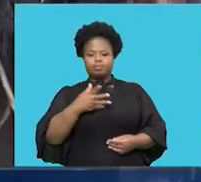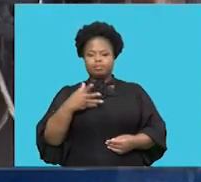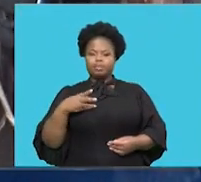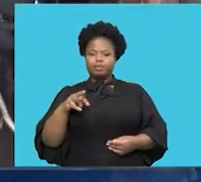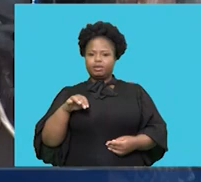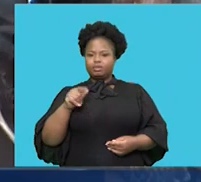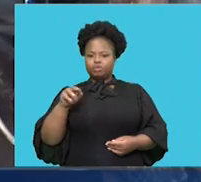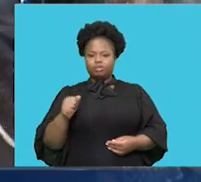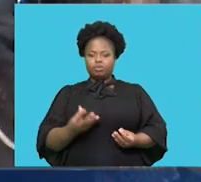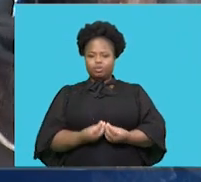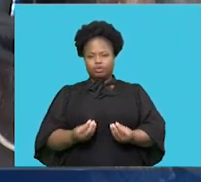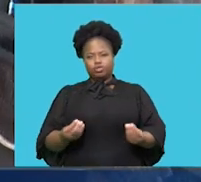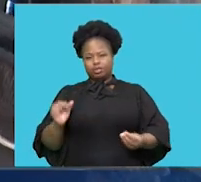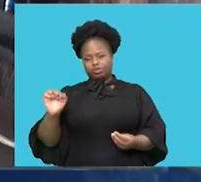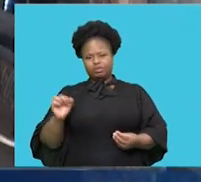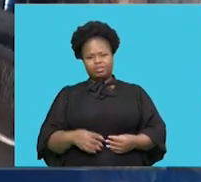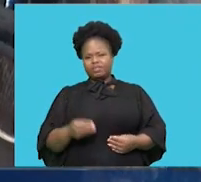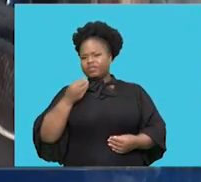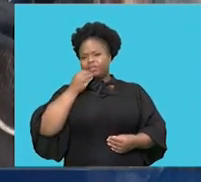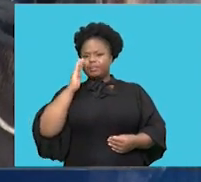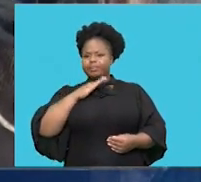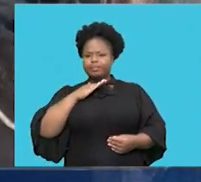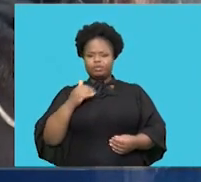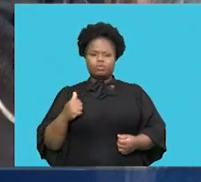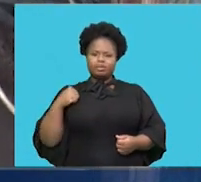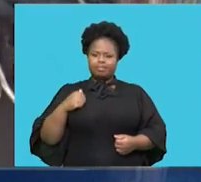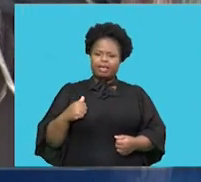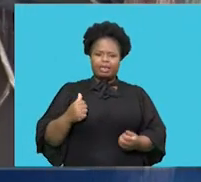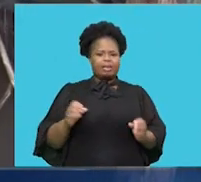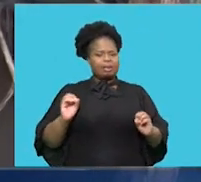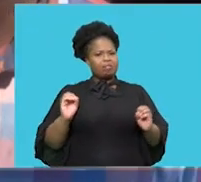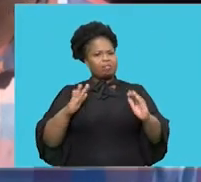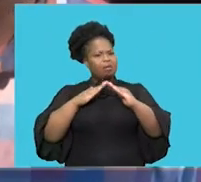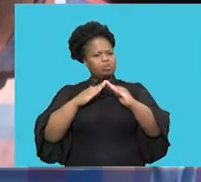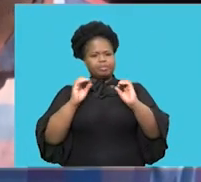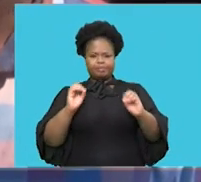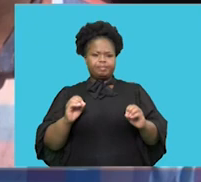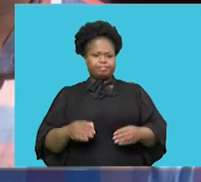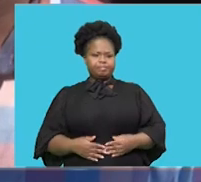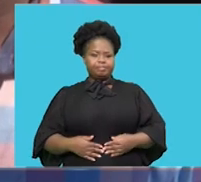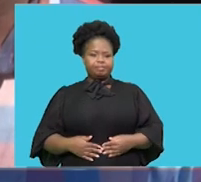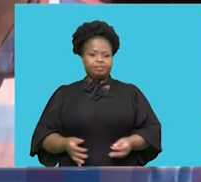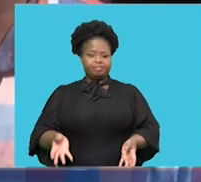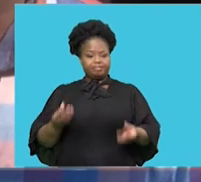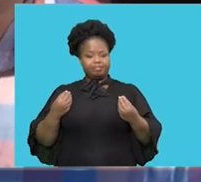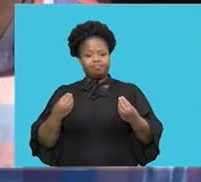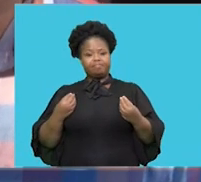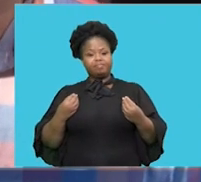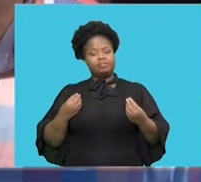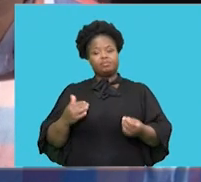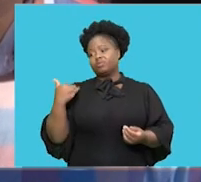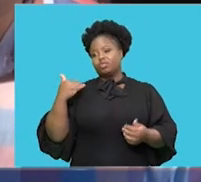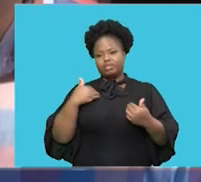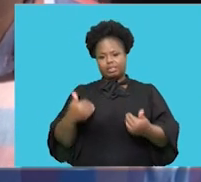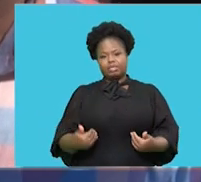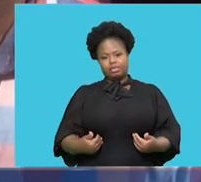bana ba hae. She did not have food, no proper bed, not even a proper house. We got a case on Sunday.